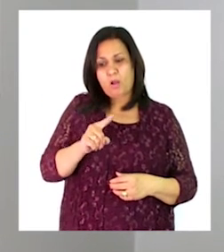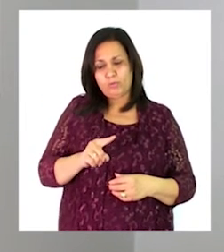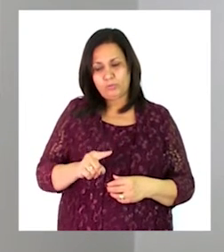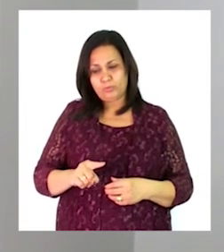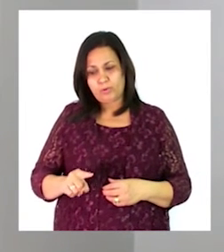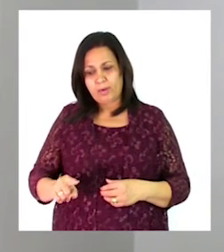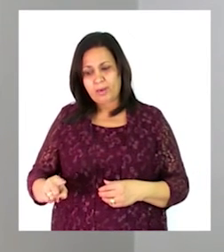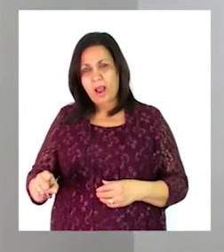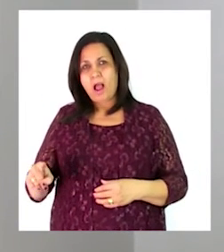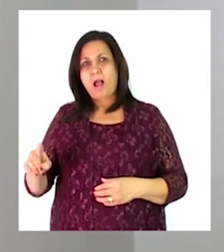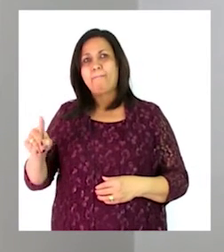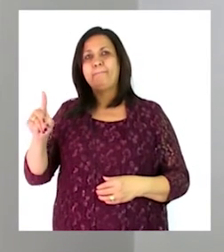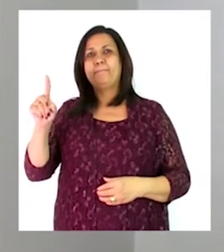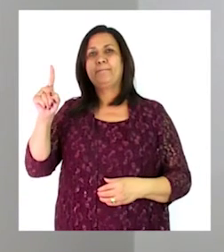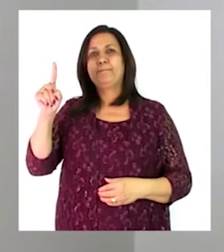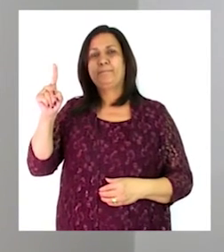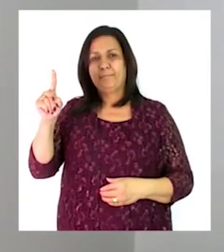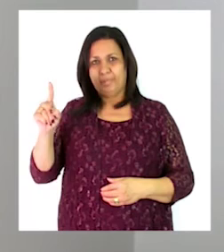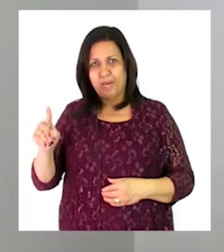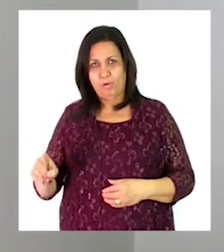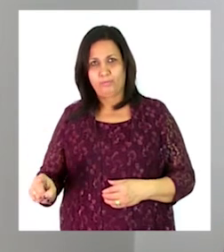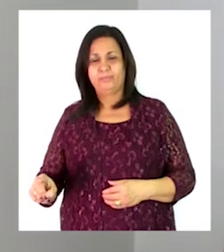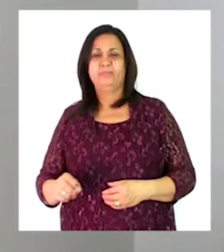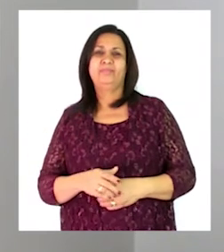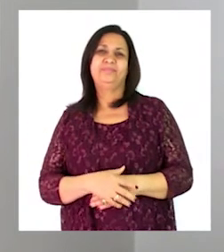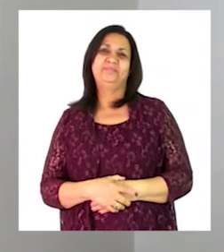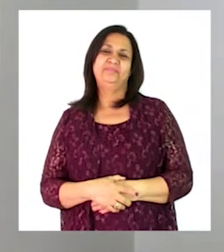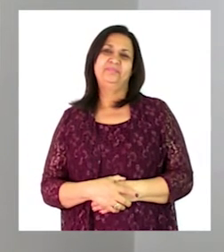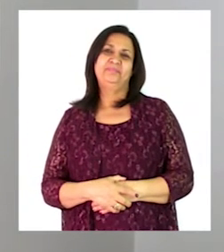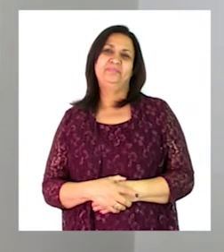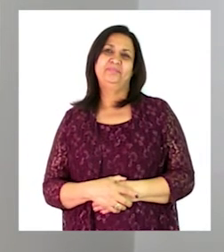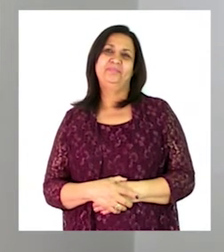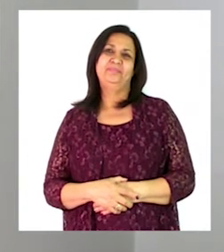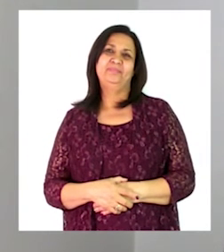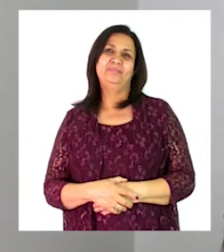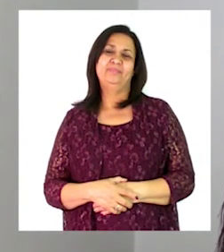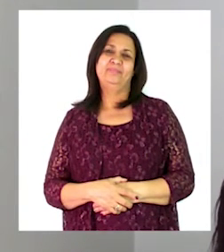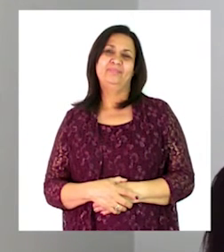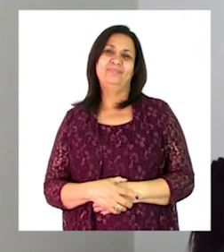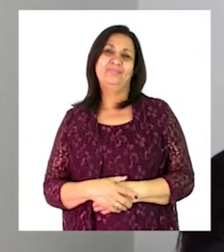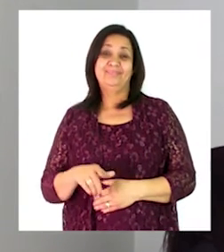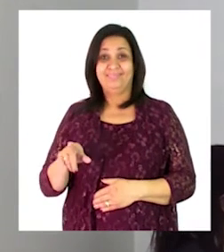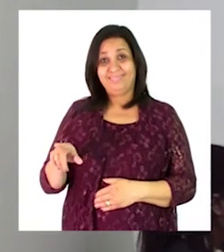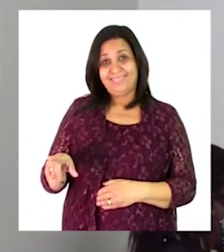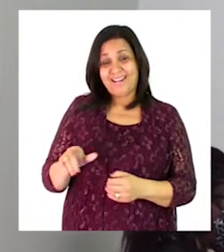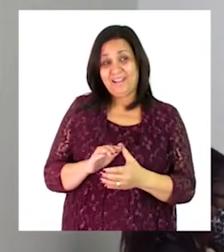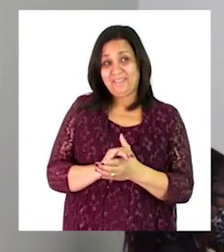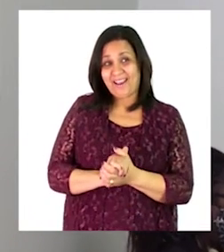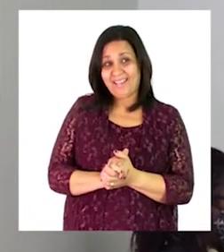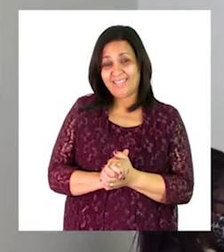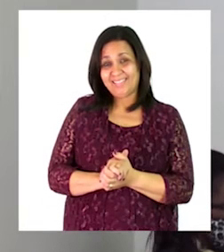up, and down. This is how we form letter D. My friend is going to